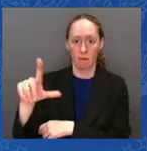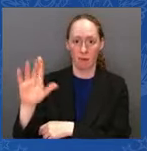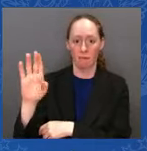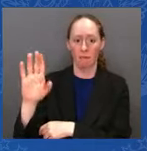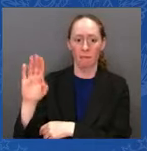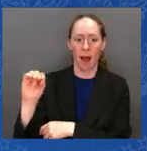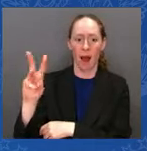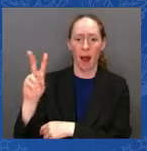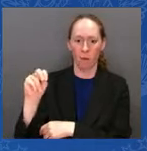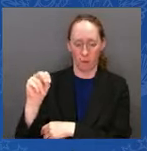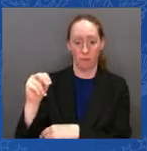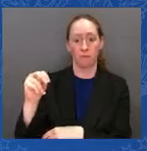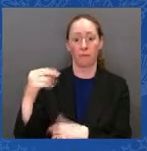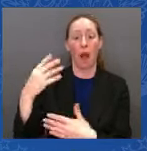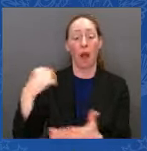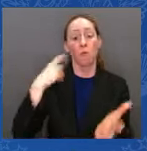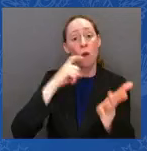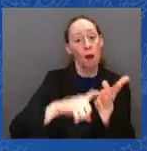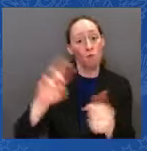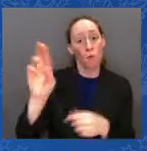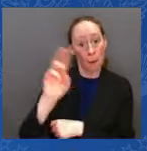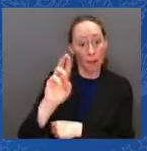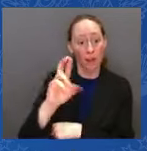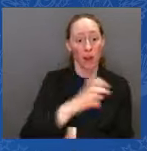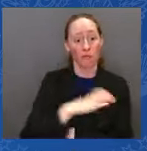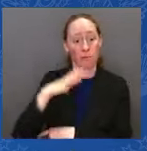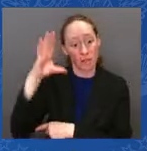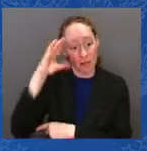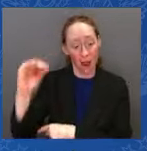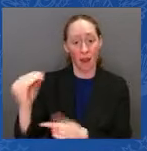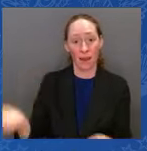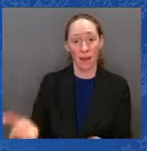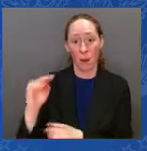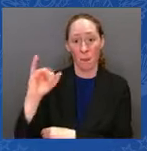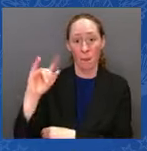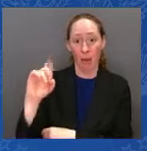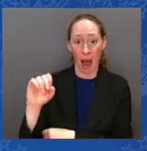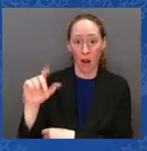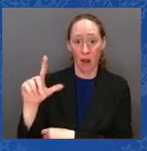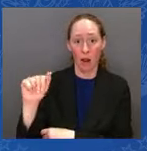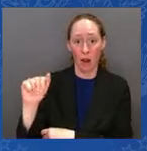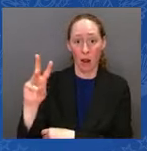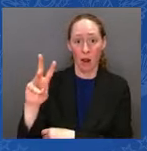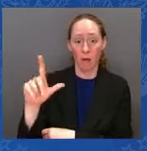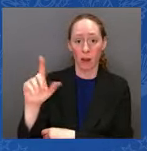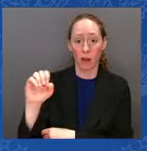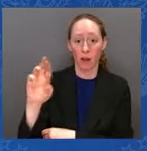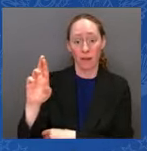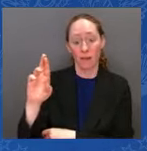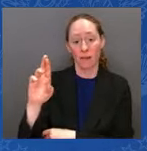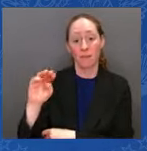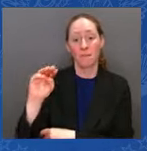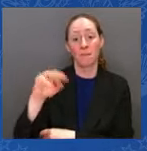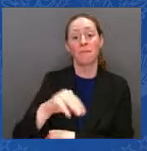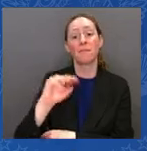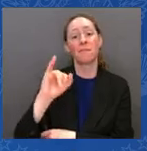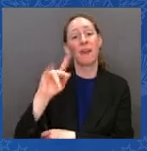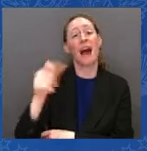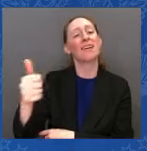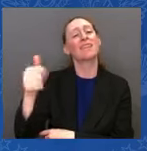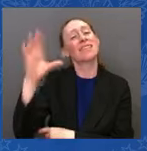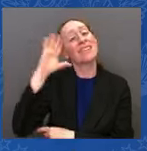as well. Mike's on the other team, but you know what? Mike is the kind of guy that when I was in the Congress, they were the